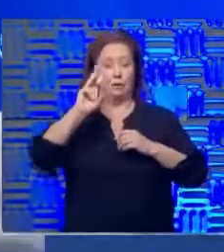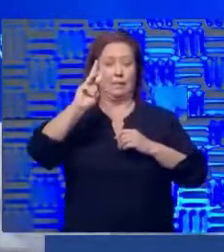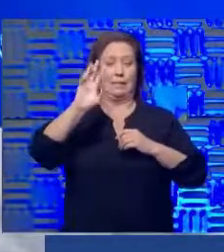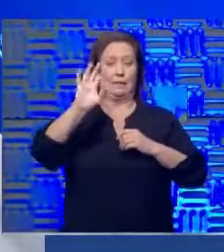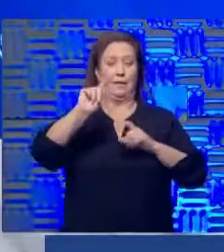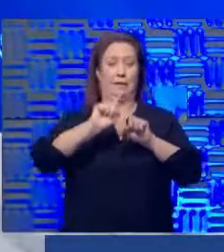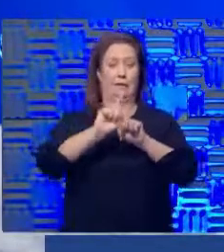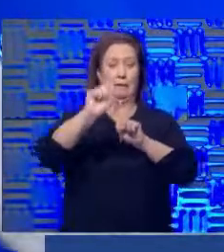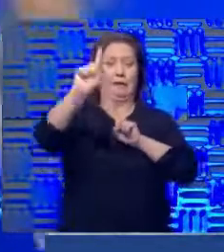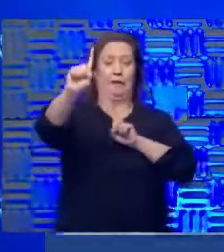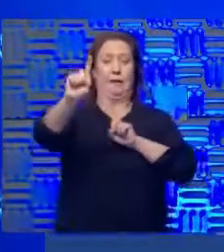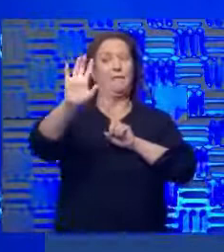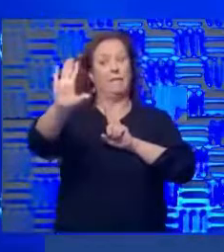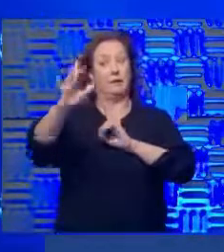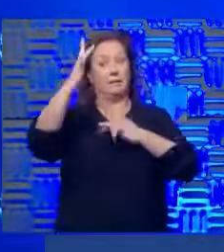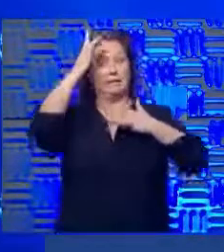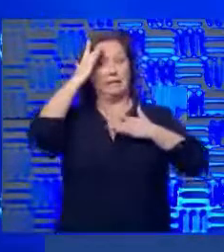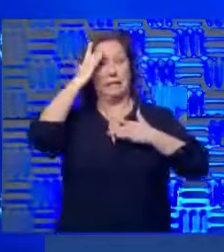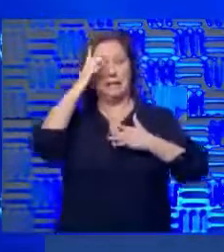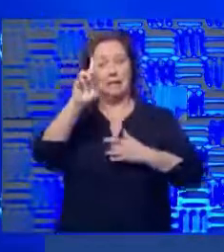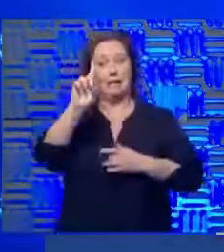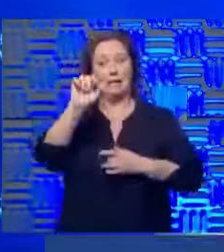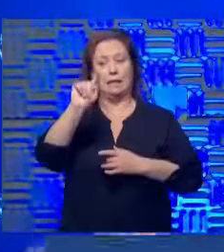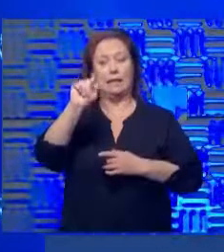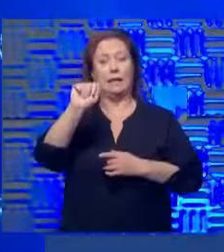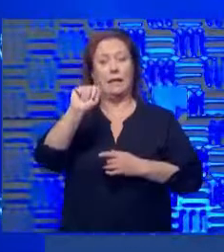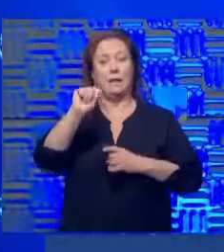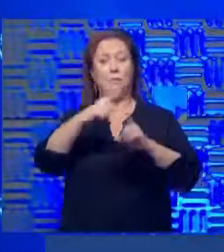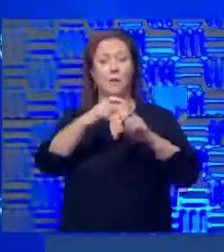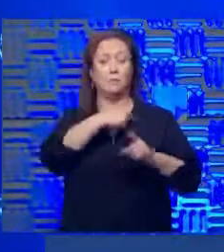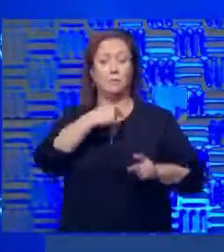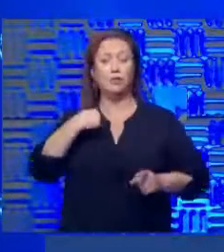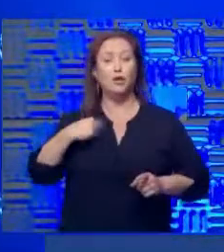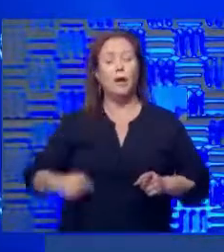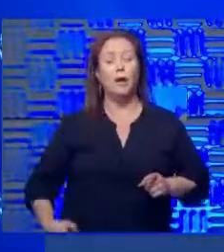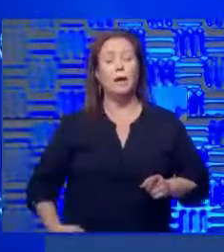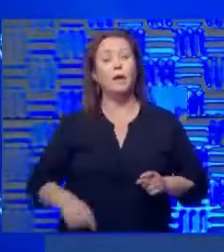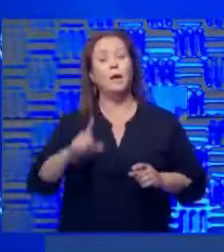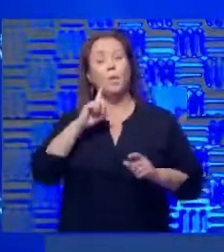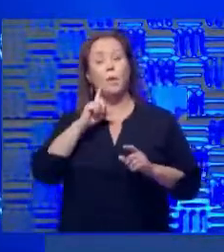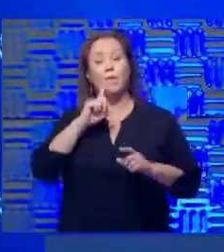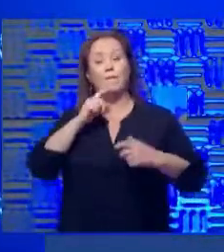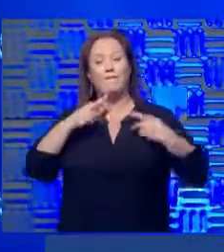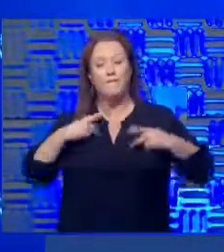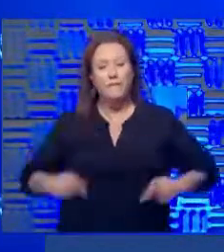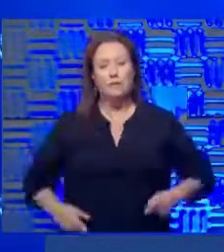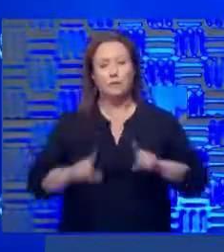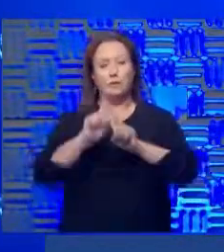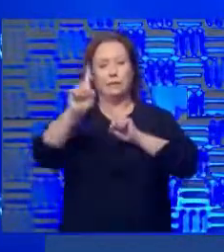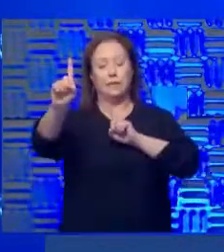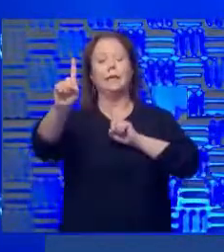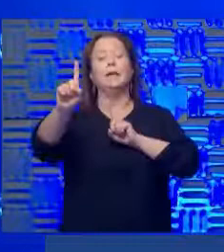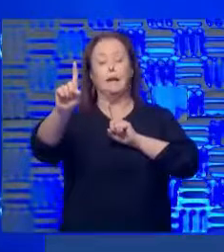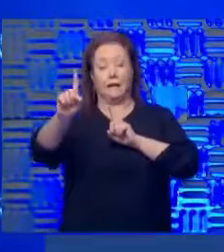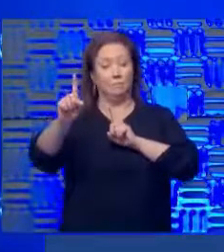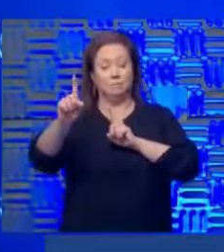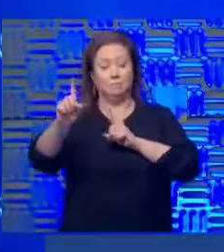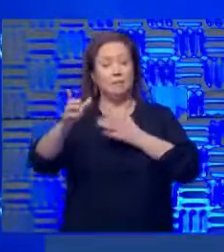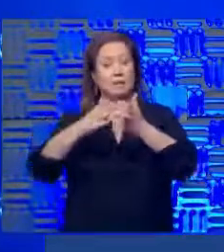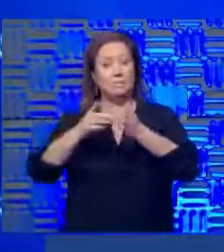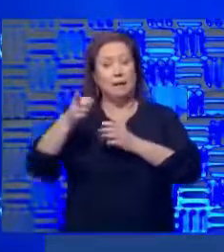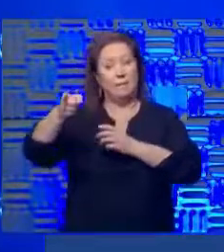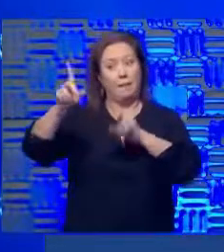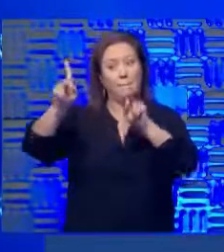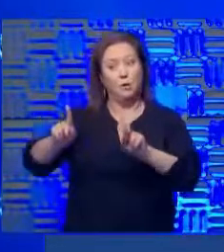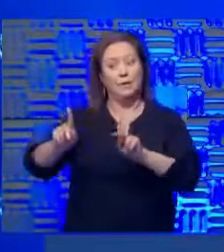has COVID-19. The data coming out of Wuhan and other areas is when you maintain physical distance, even from people who had COVID-19, you